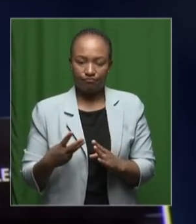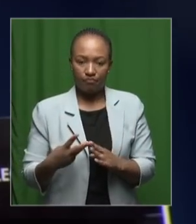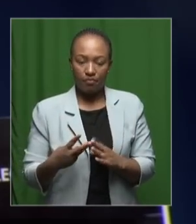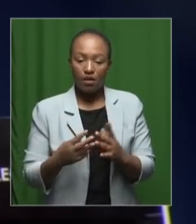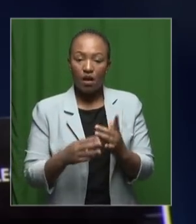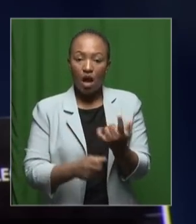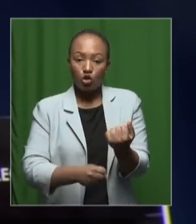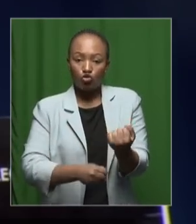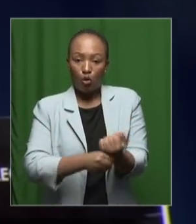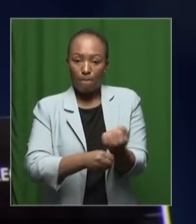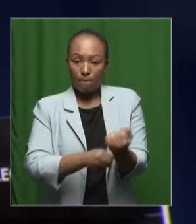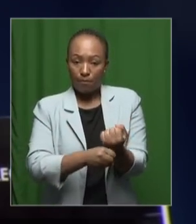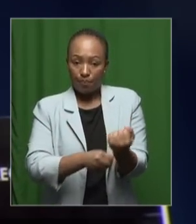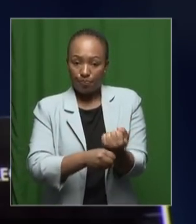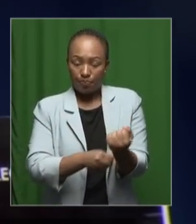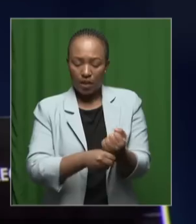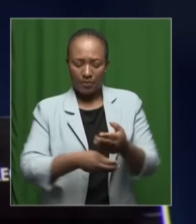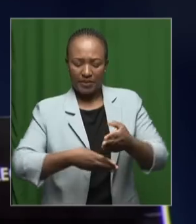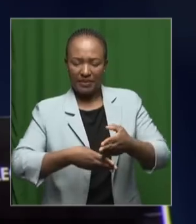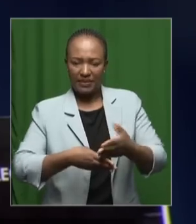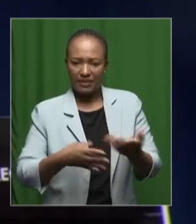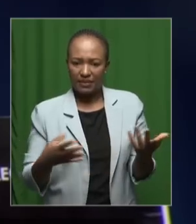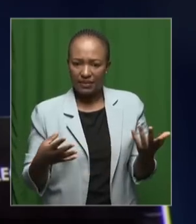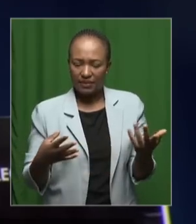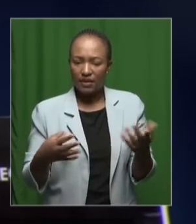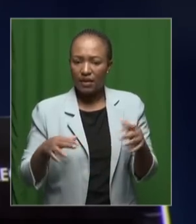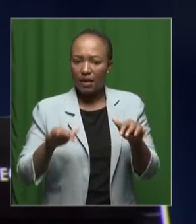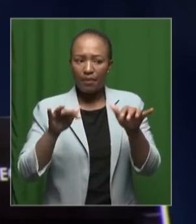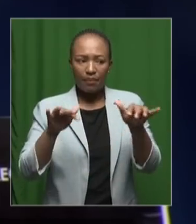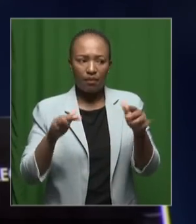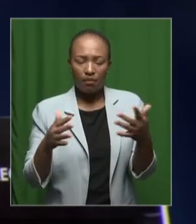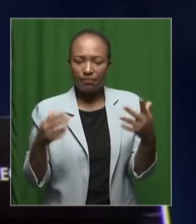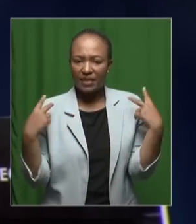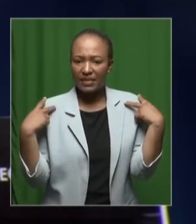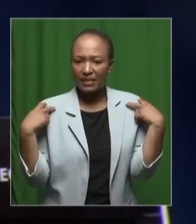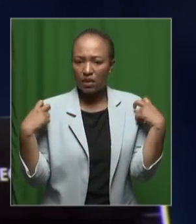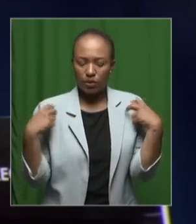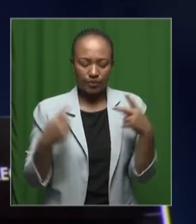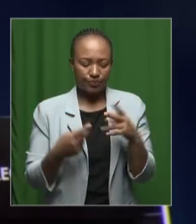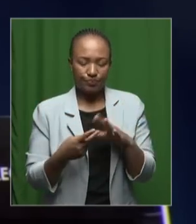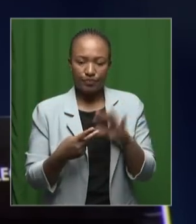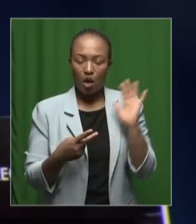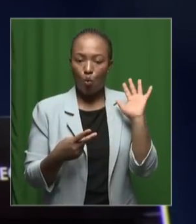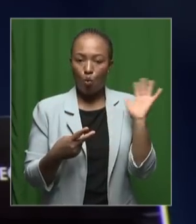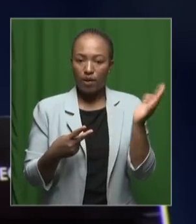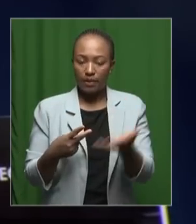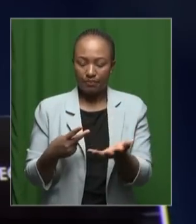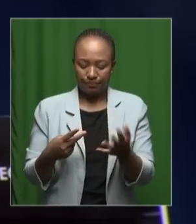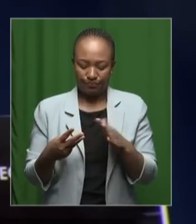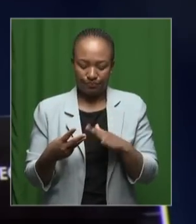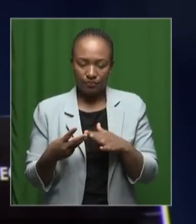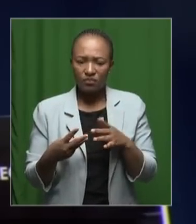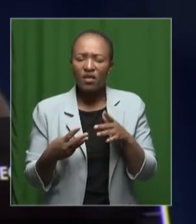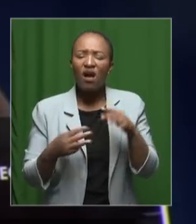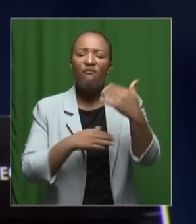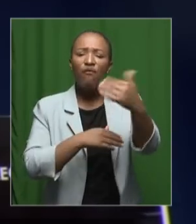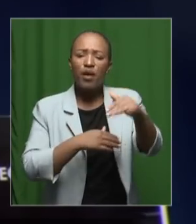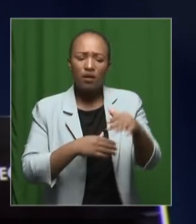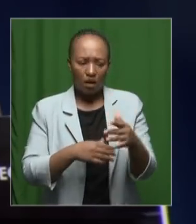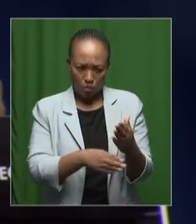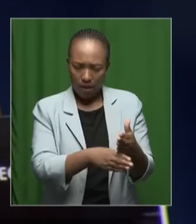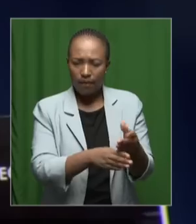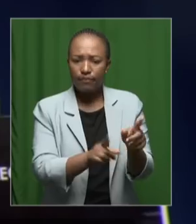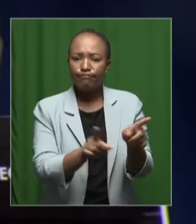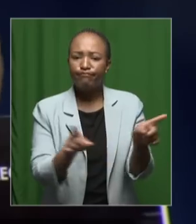service industry, securities, waiters, is dominated by illegal foreigners. Our people are